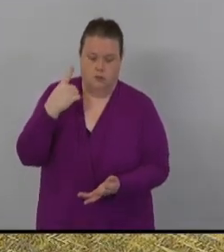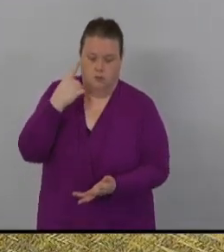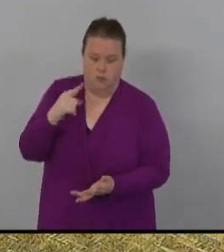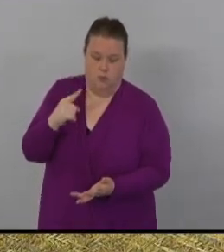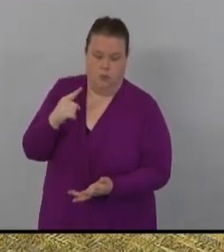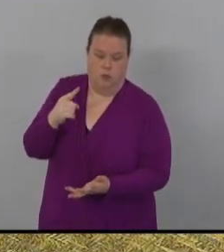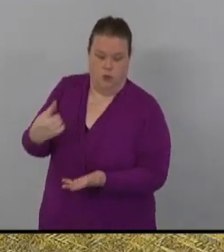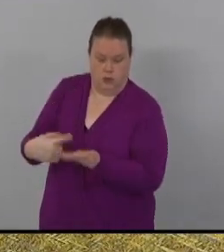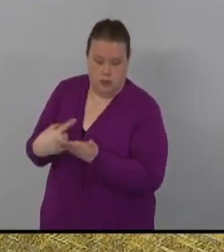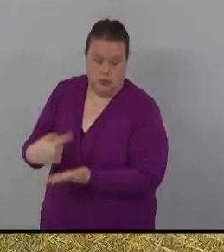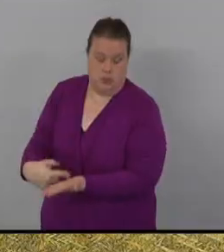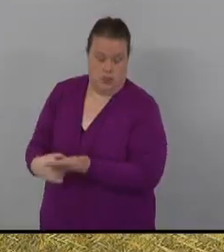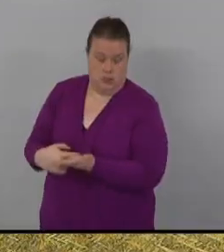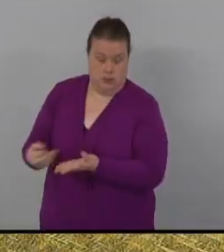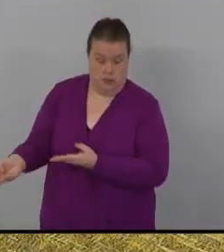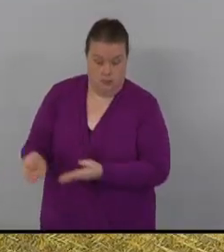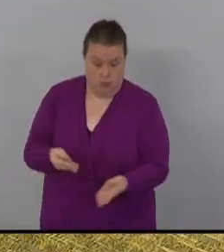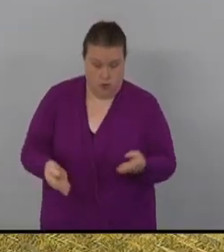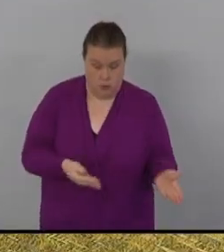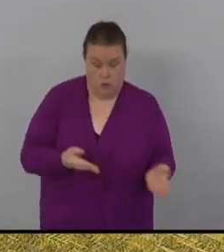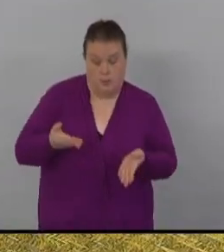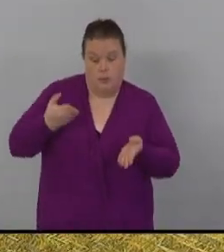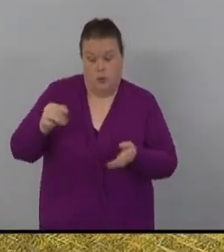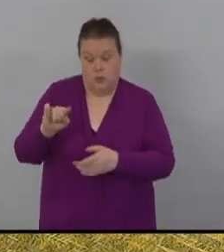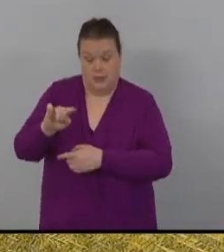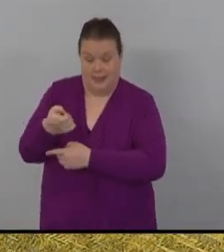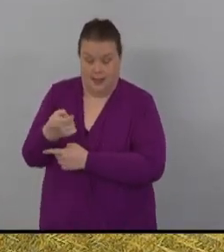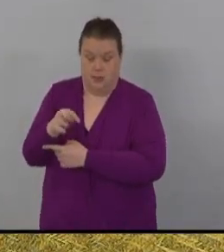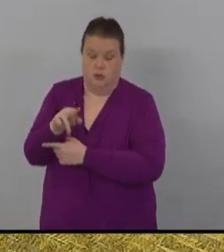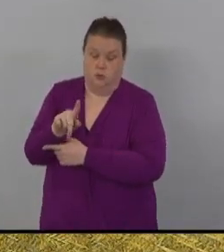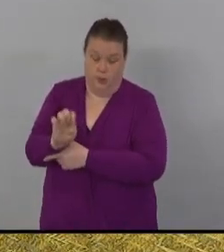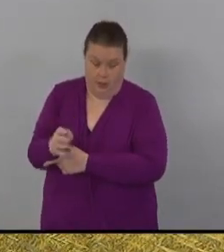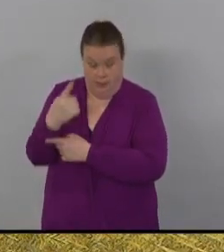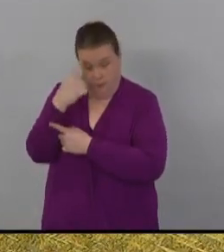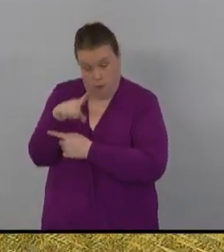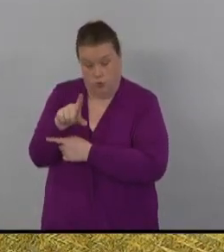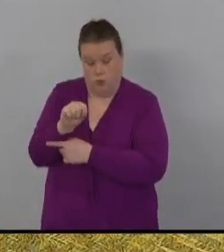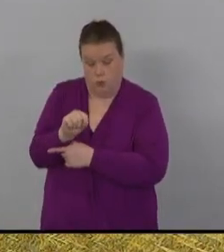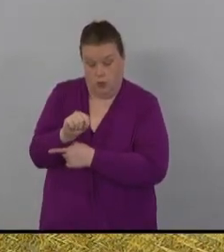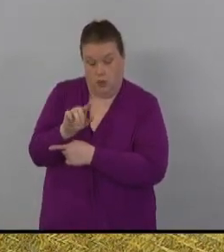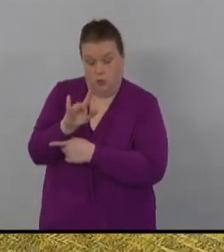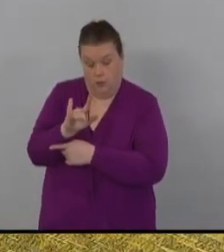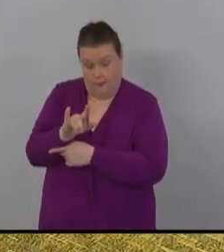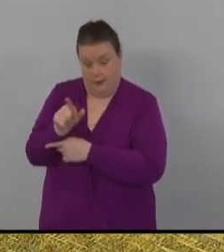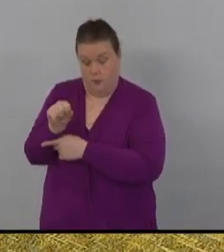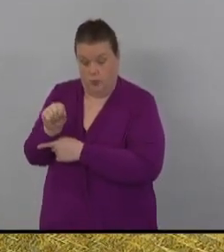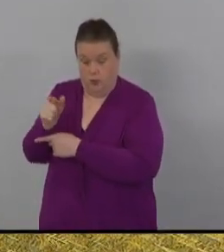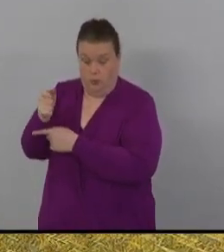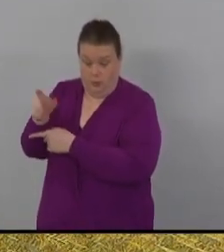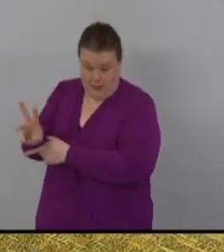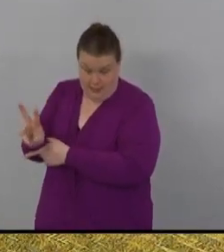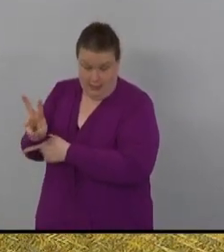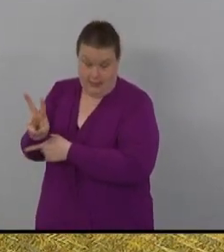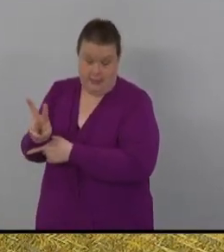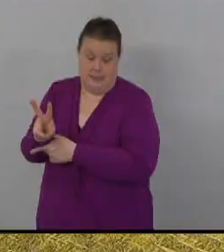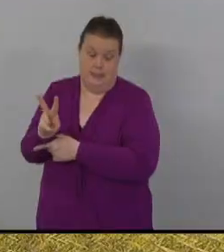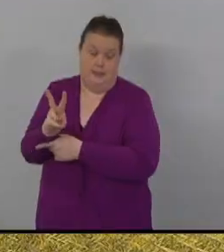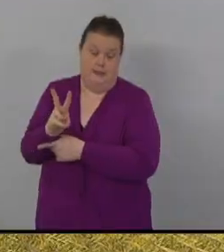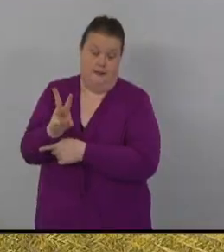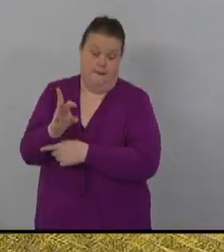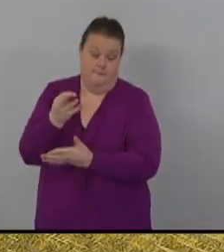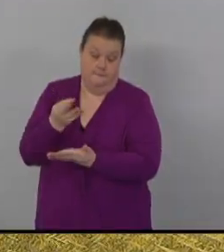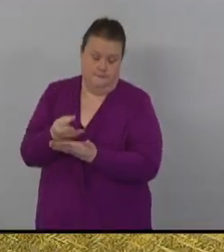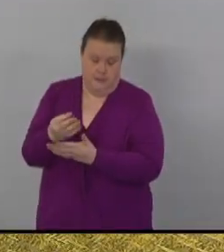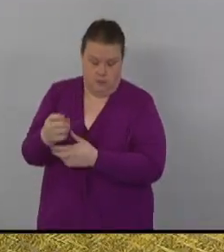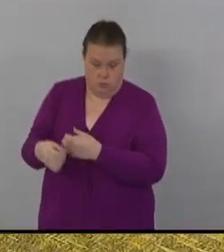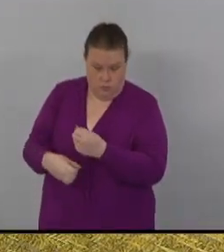for the 2025-2026 fiscal year, setting the proposed tax rate and the date, time, and place for the public meeting,